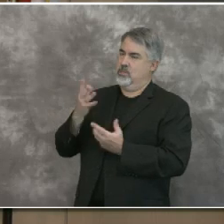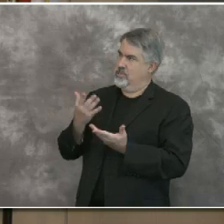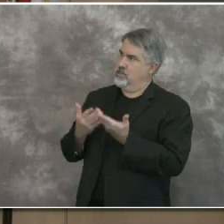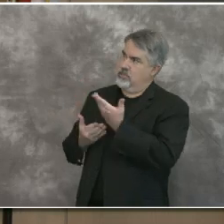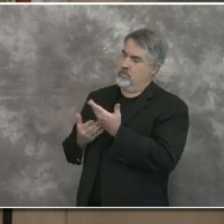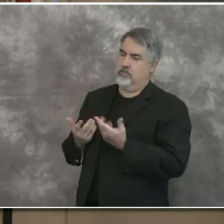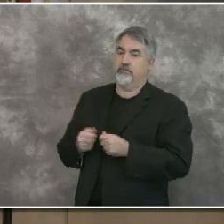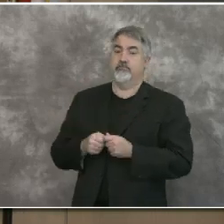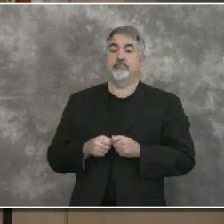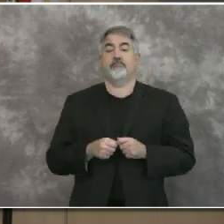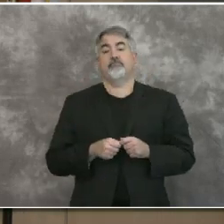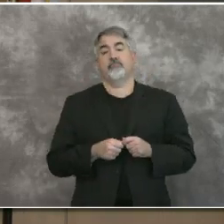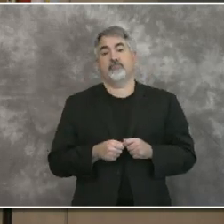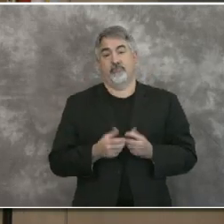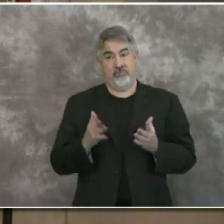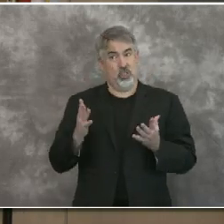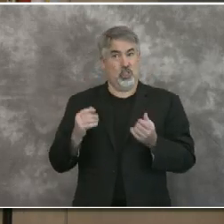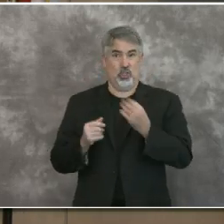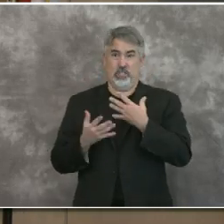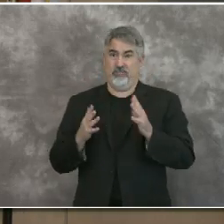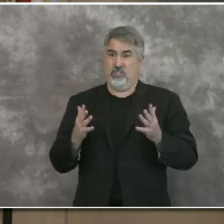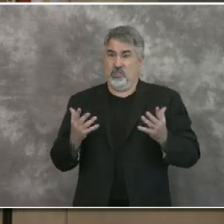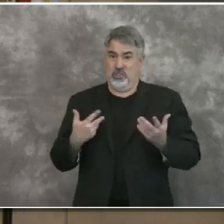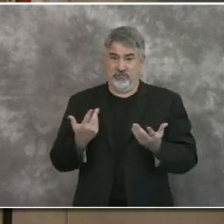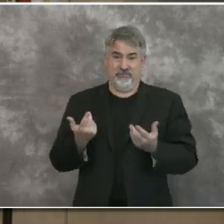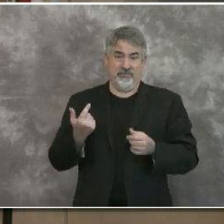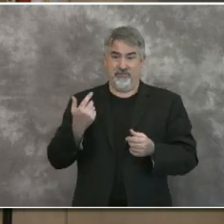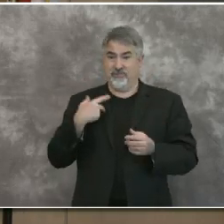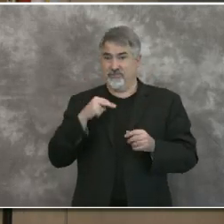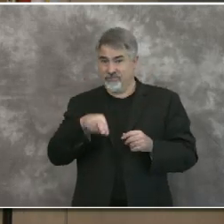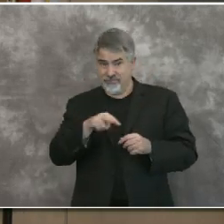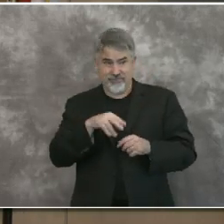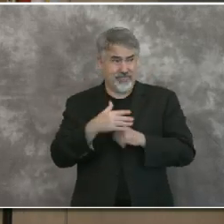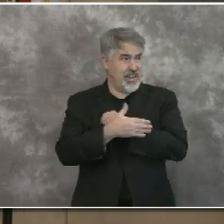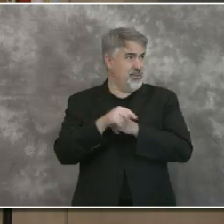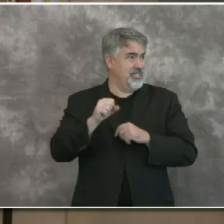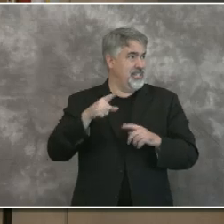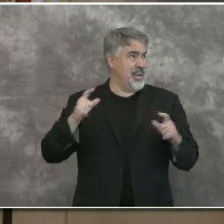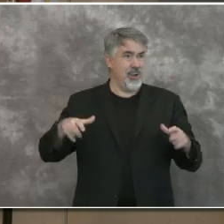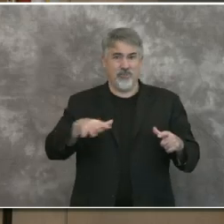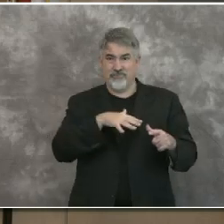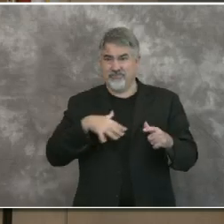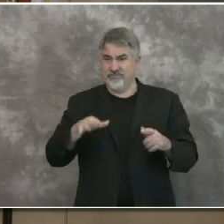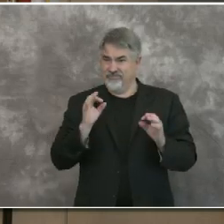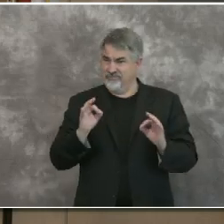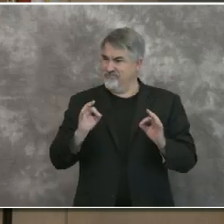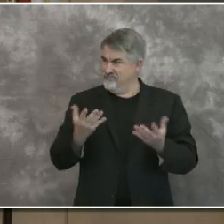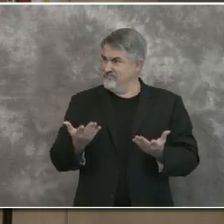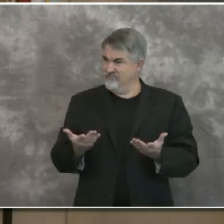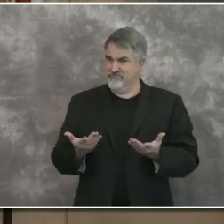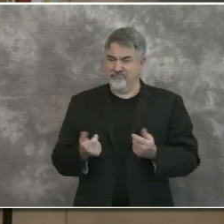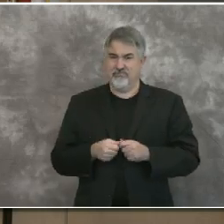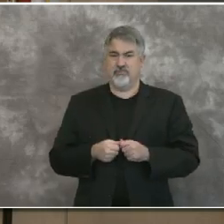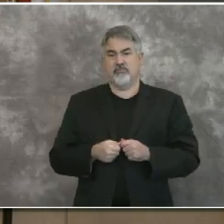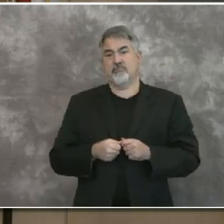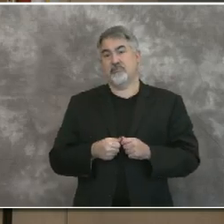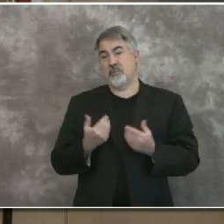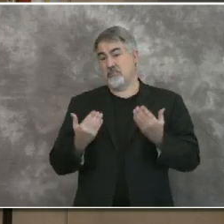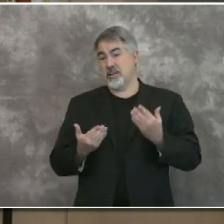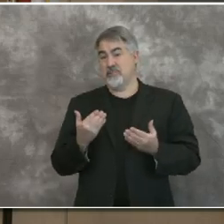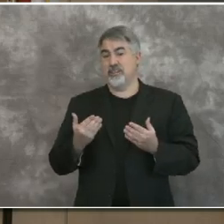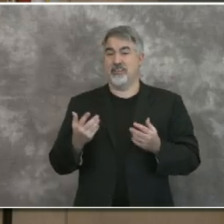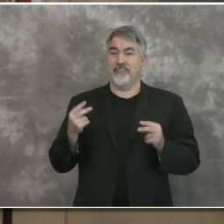recently completed. Take a look at what the county of San Diego has laid out there, and maybe take another look at what